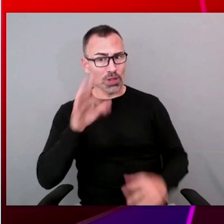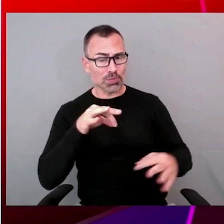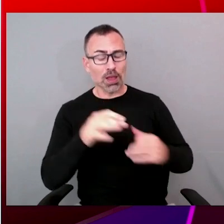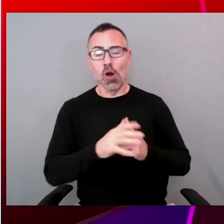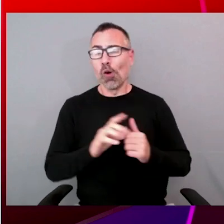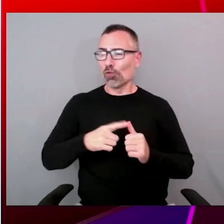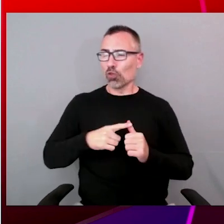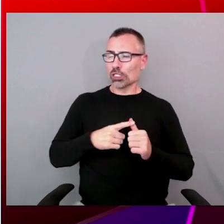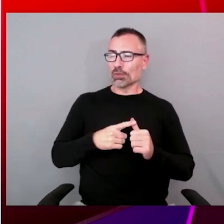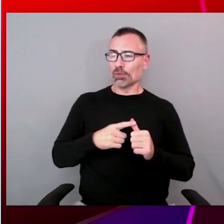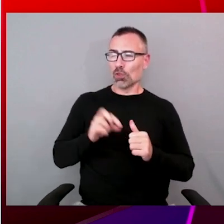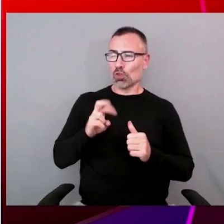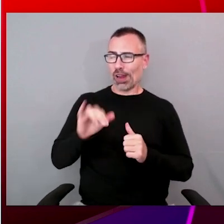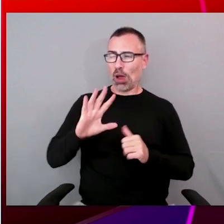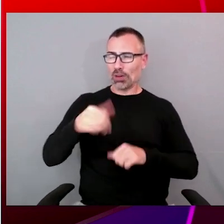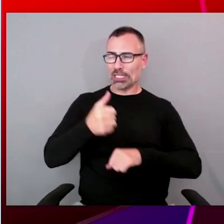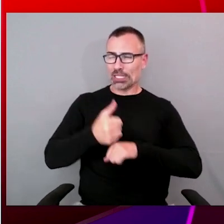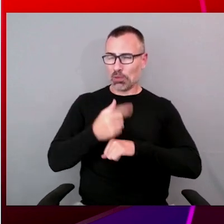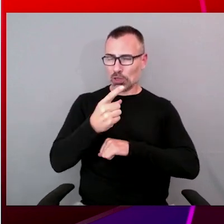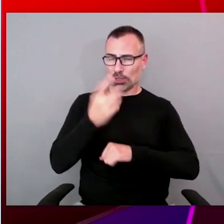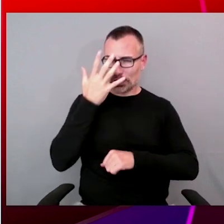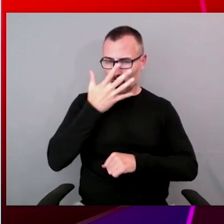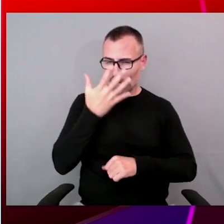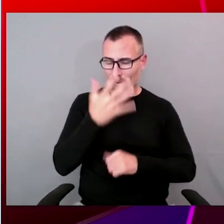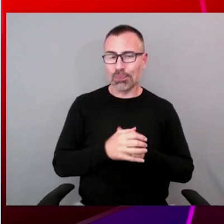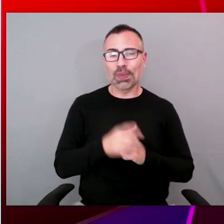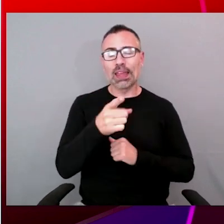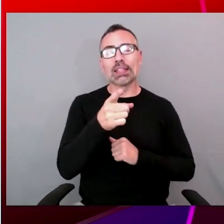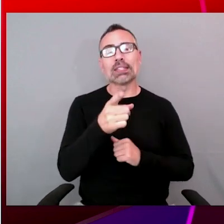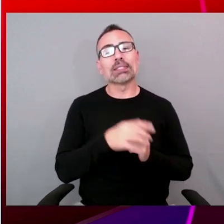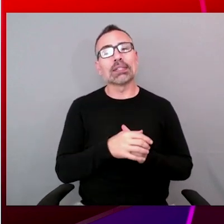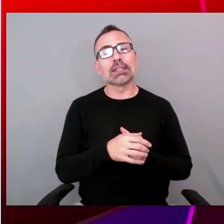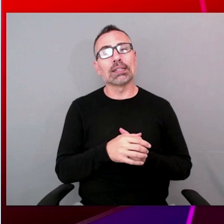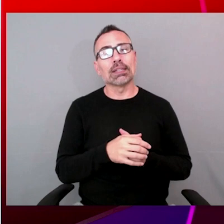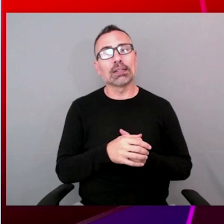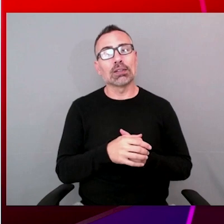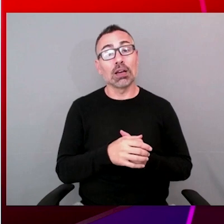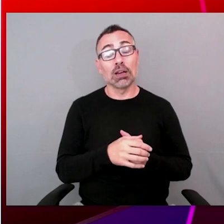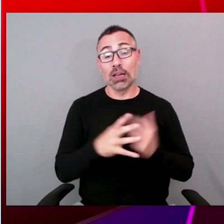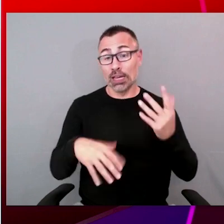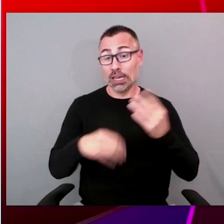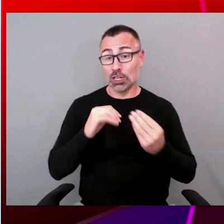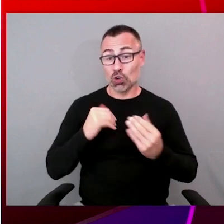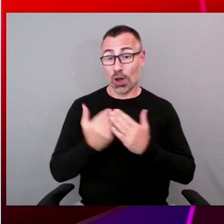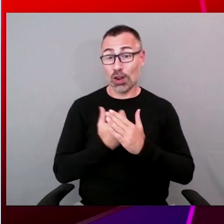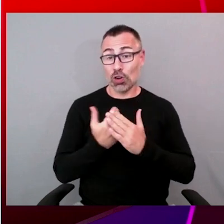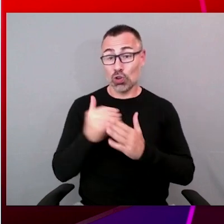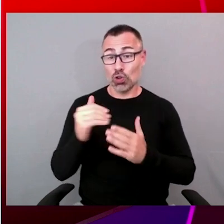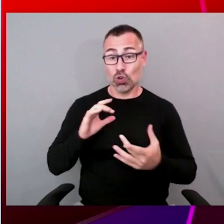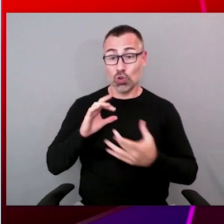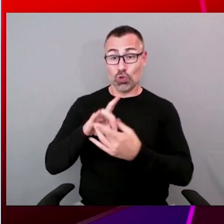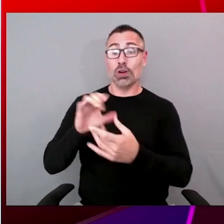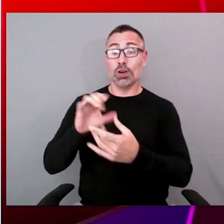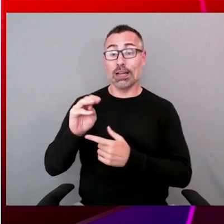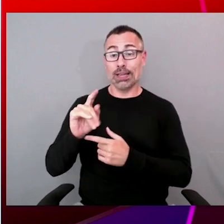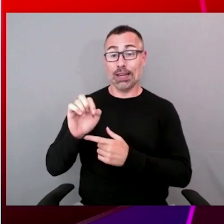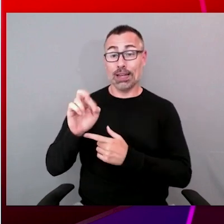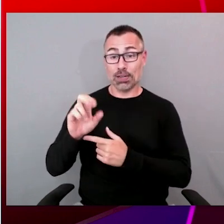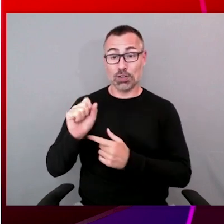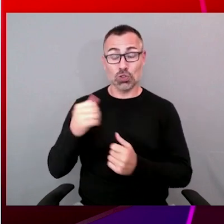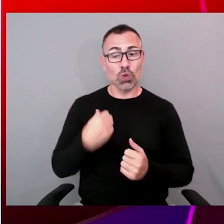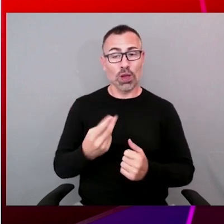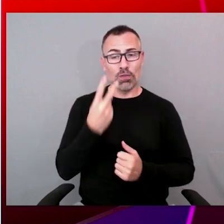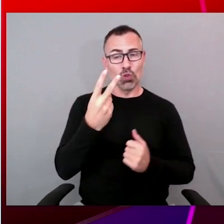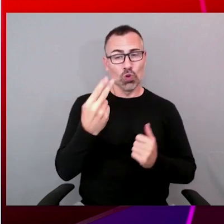to set up the demo, what this is in addition to our new connectors, we have two other key features that